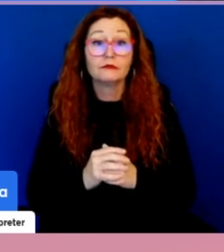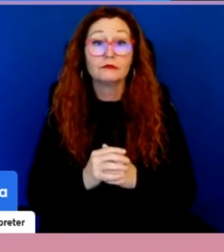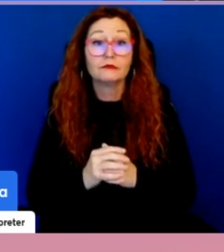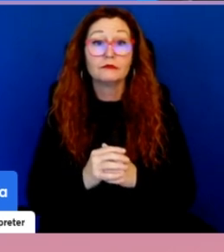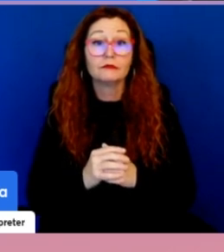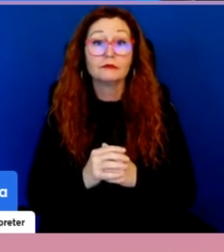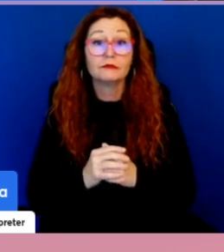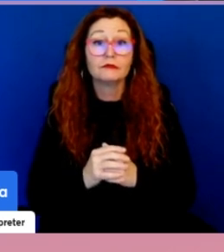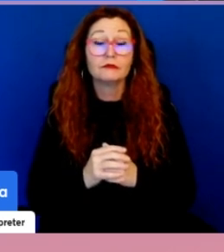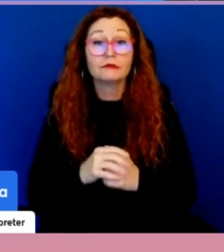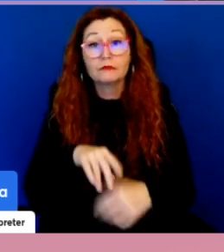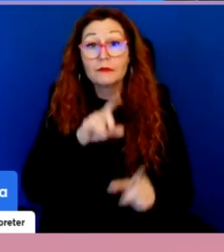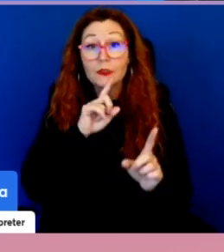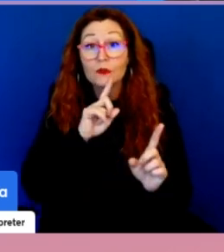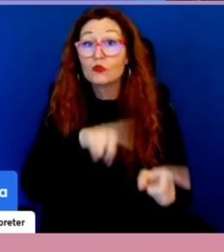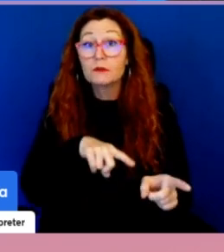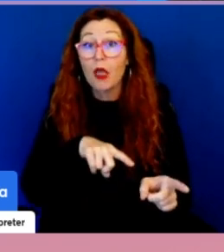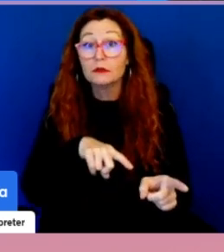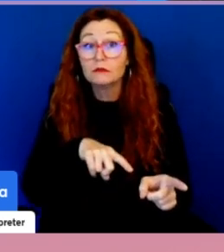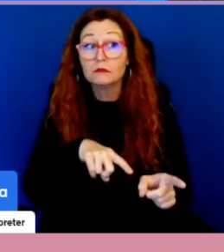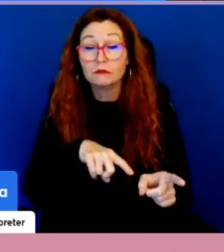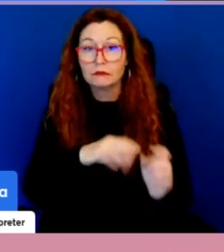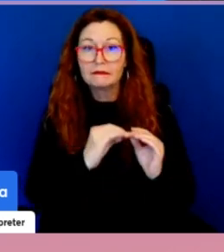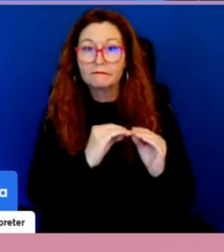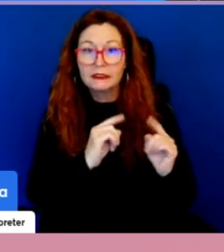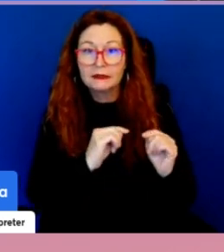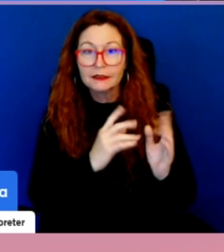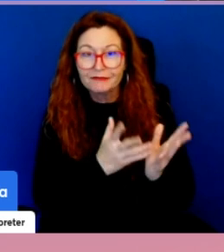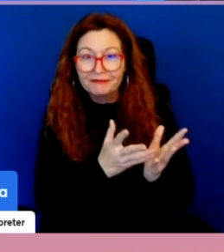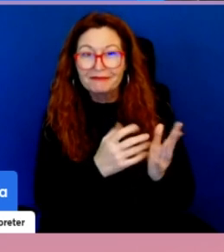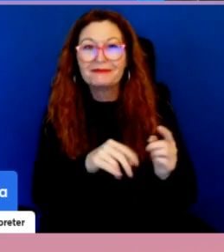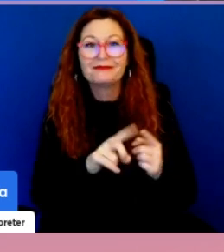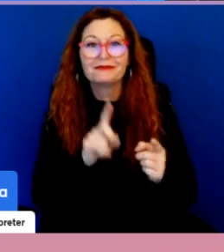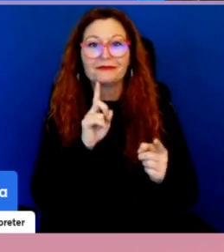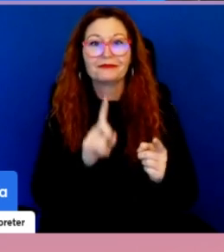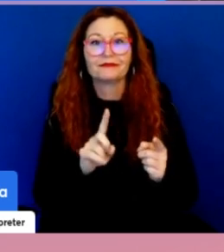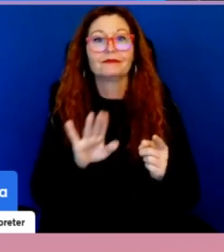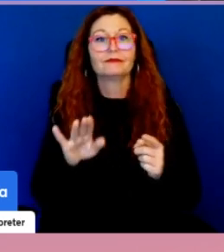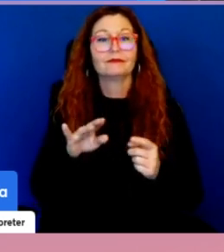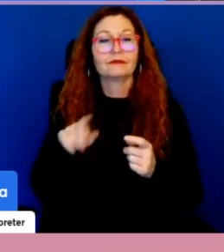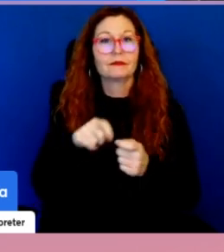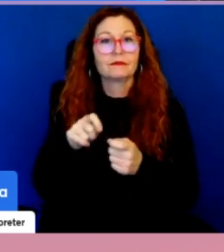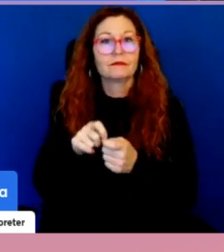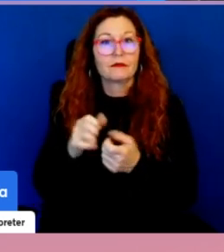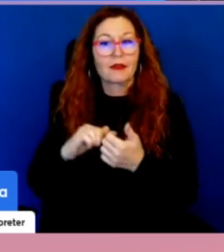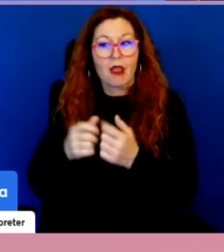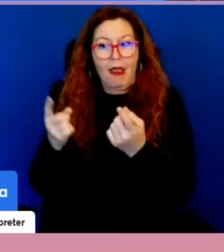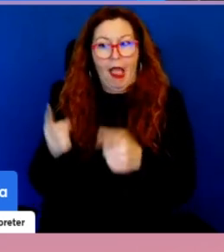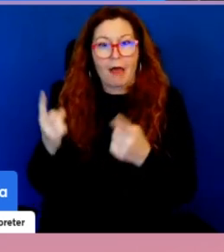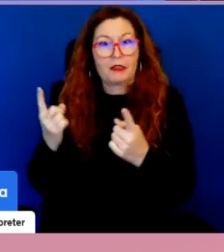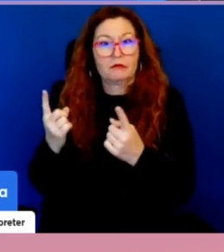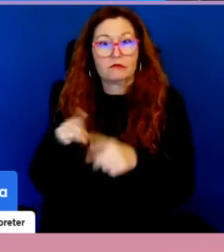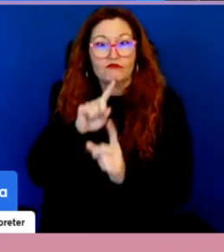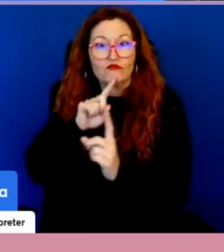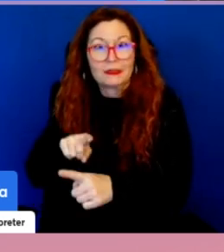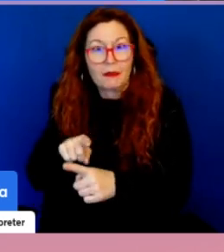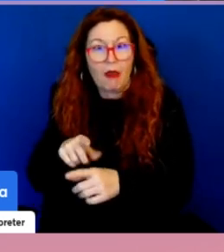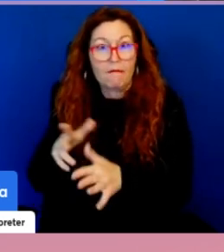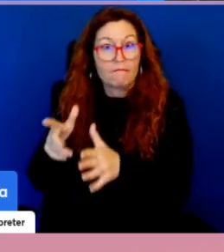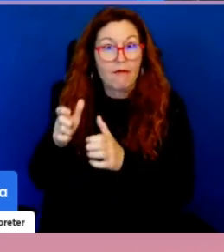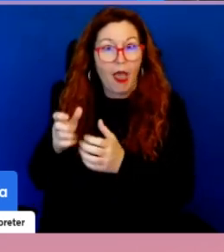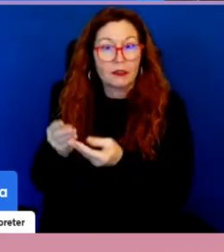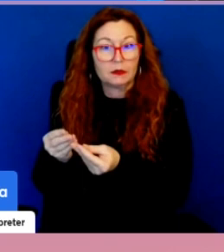The next one would be respond. It corresponds to control objectives concerning incident response procedures, including how an